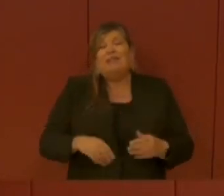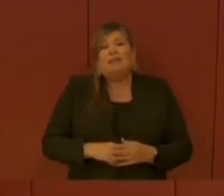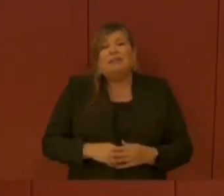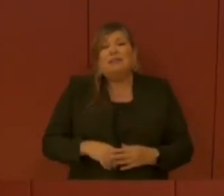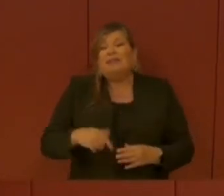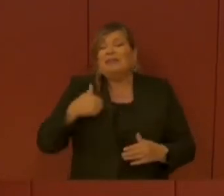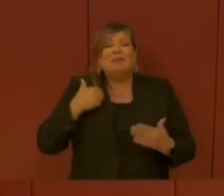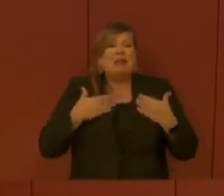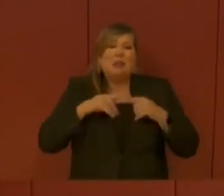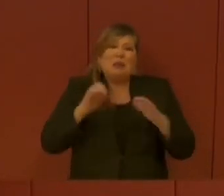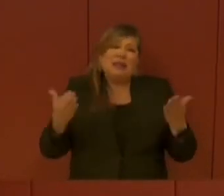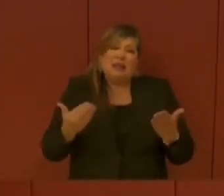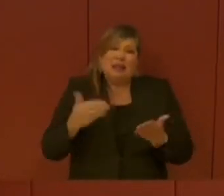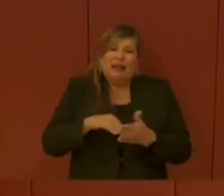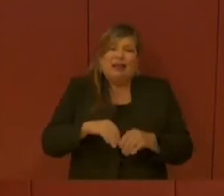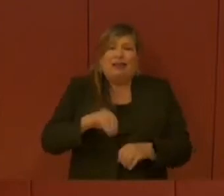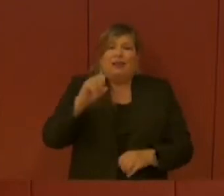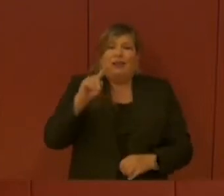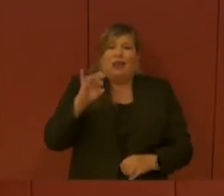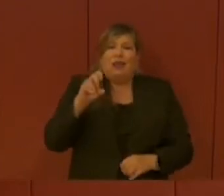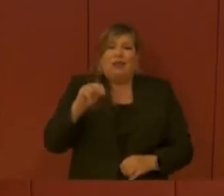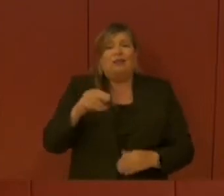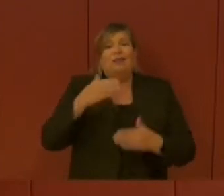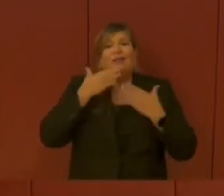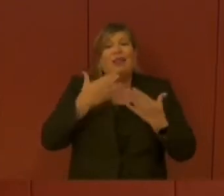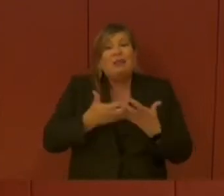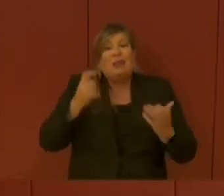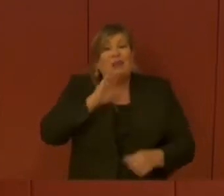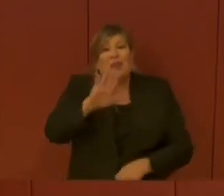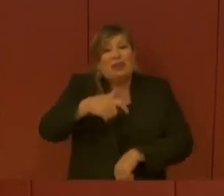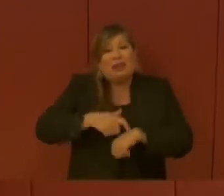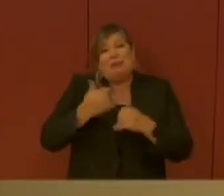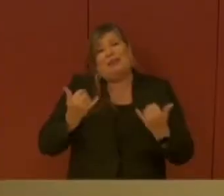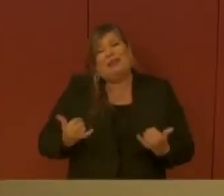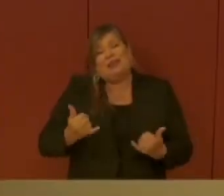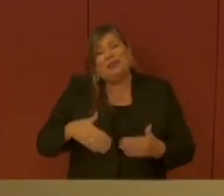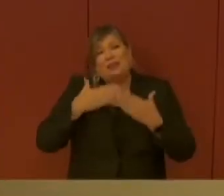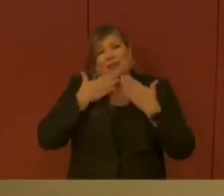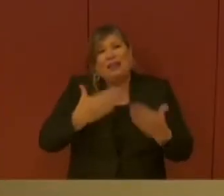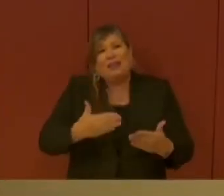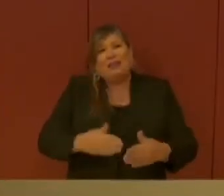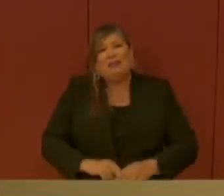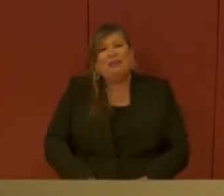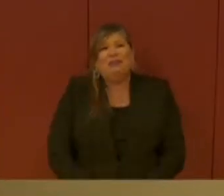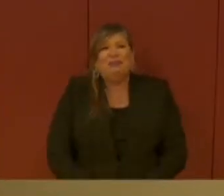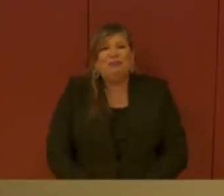in Stockton, and thank you all very much for your time today. Thank you, guys.